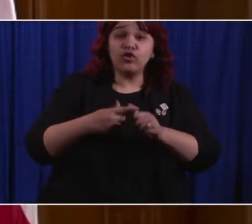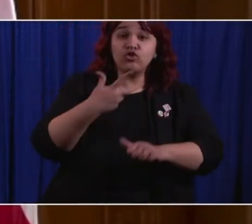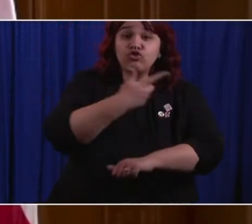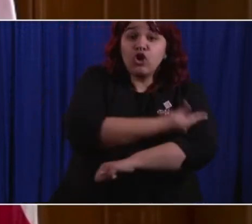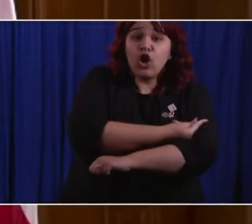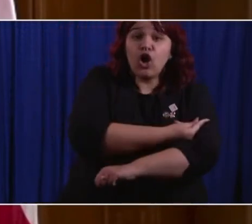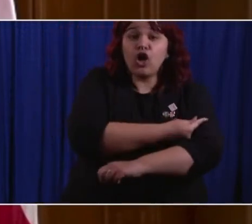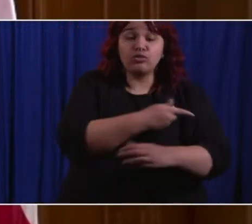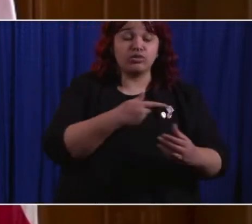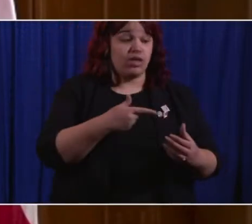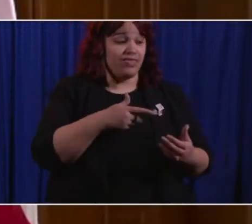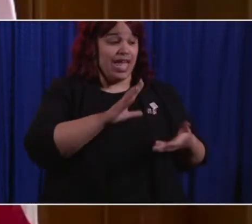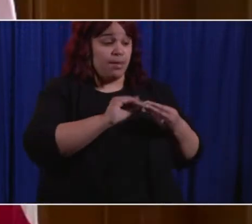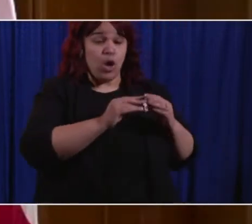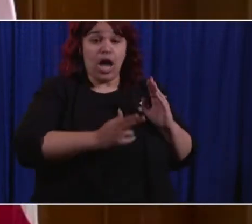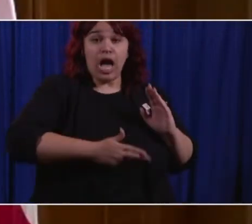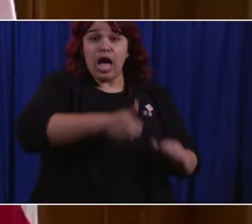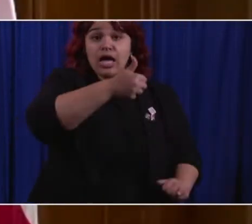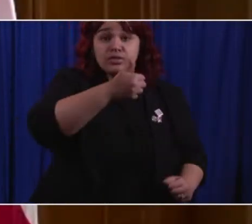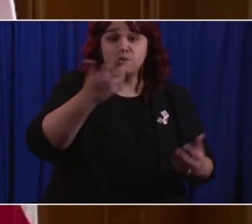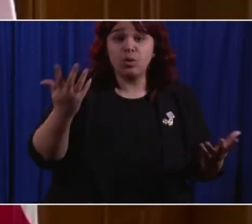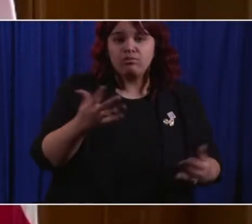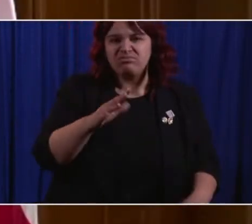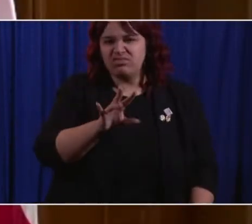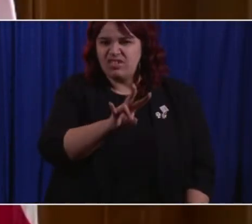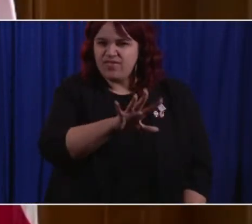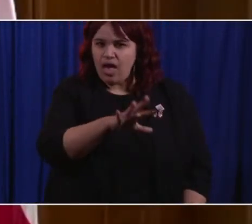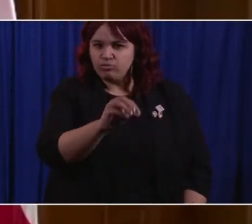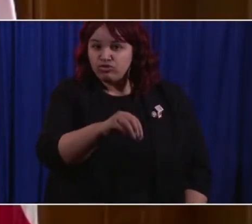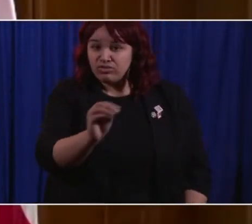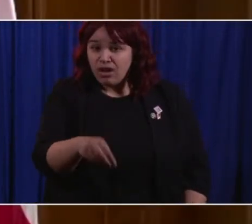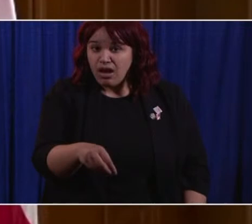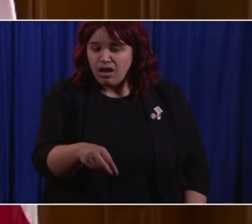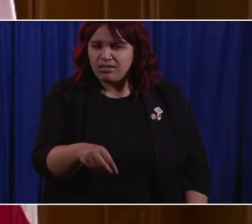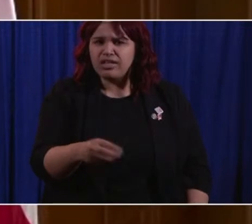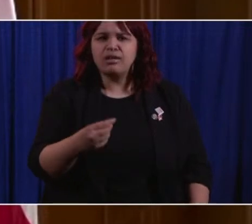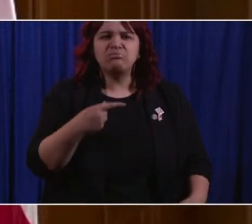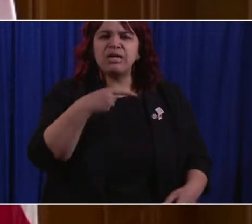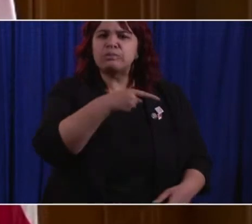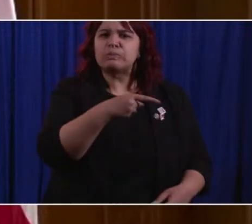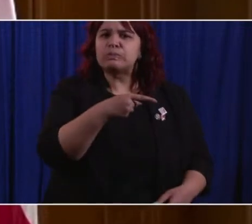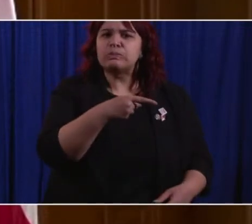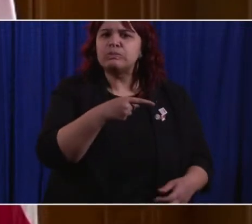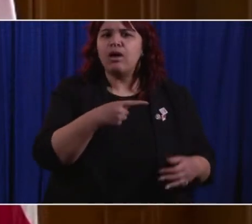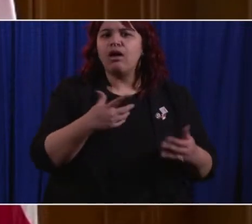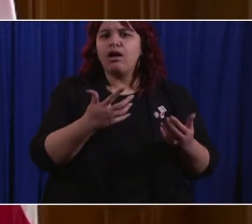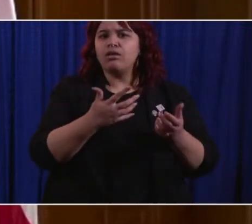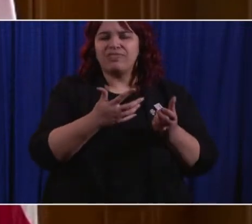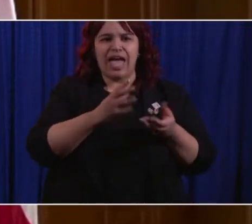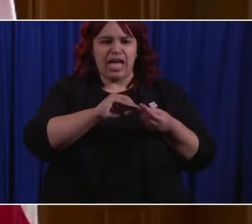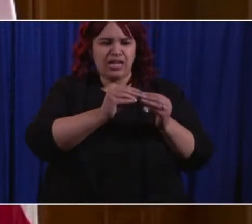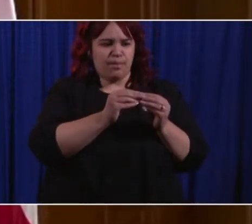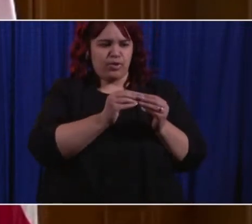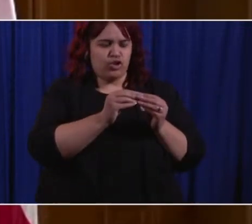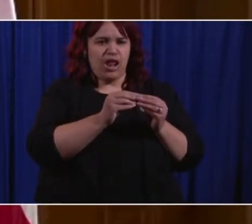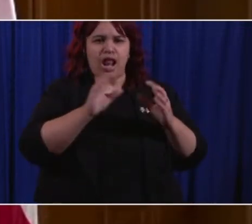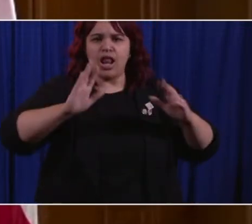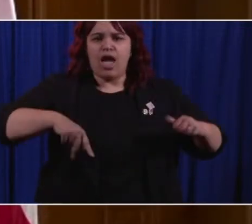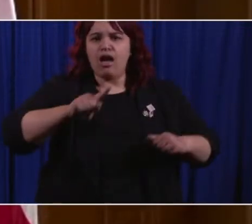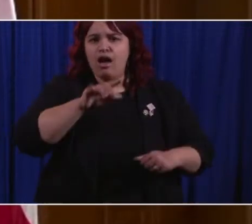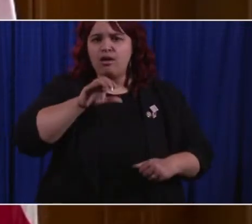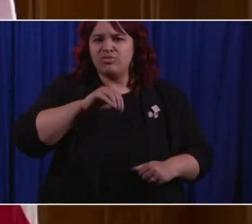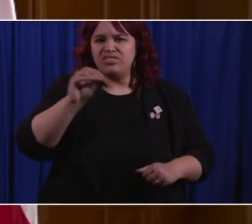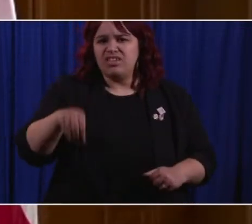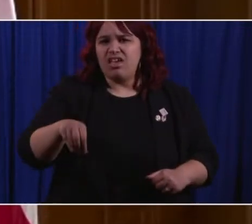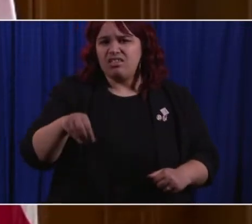of this is due to vaccine hesitancy? And I know you've been, working mightily to show Ohioans that you think the